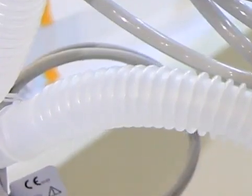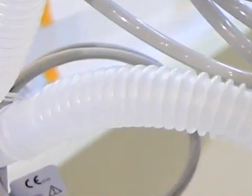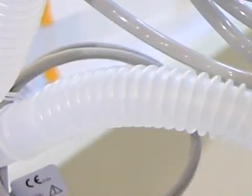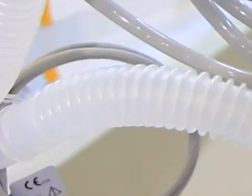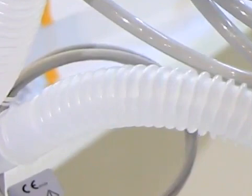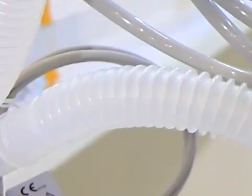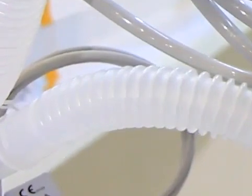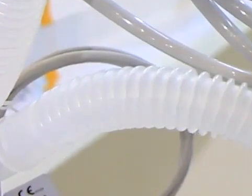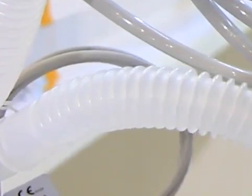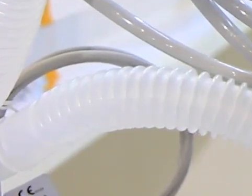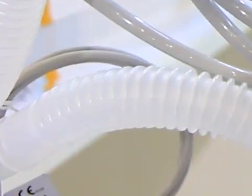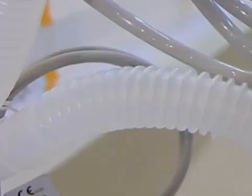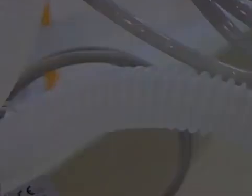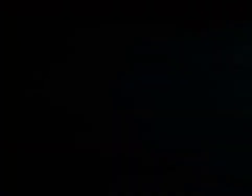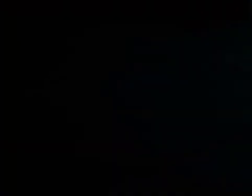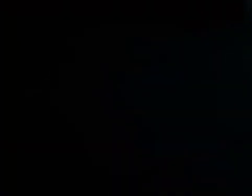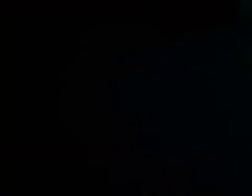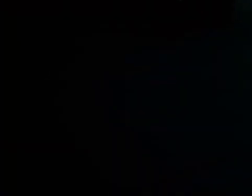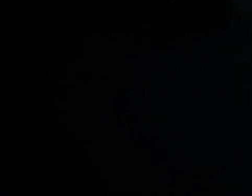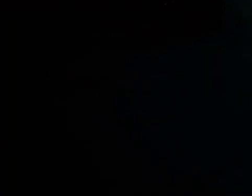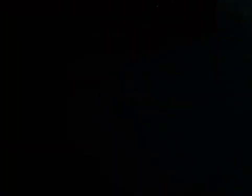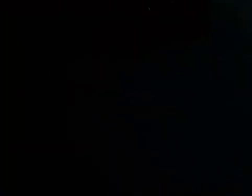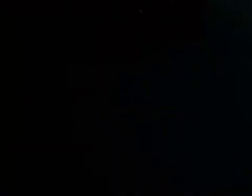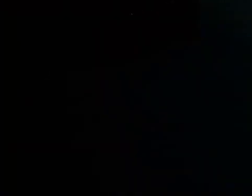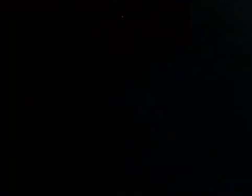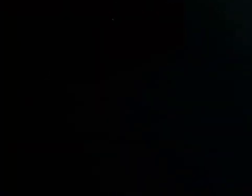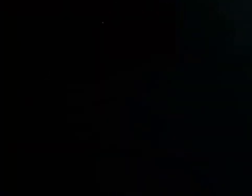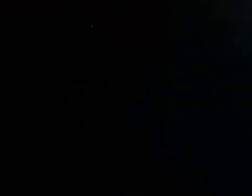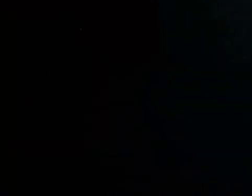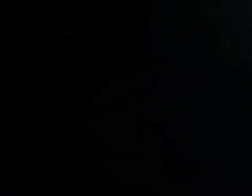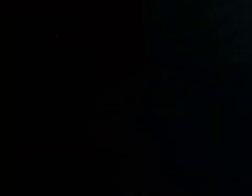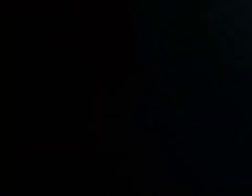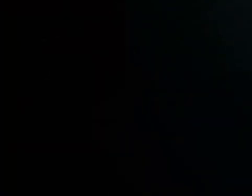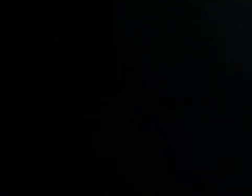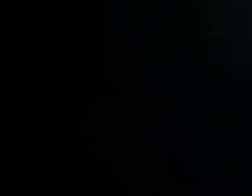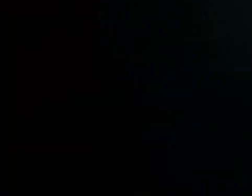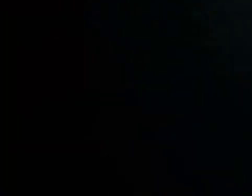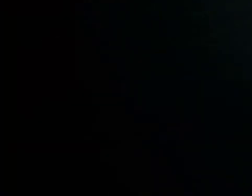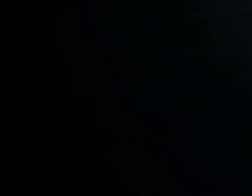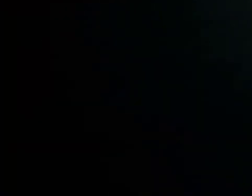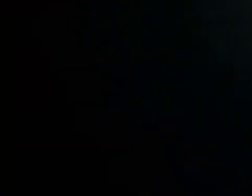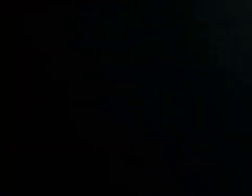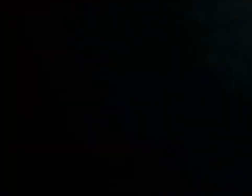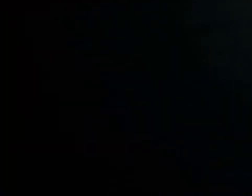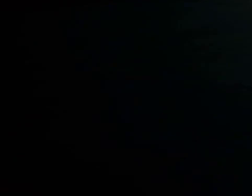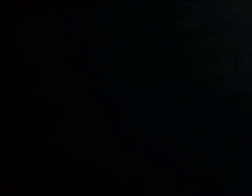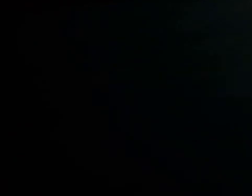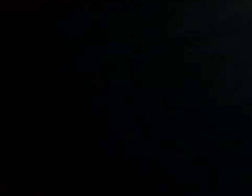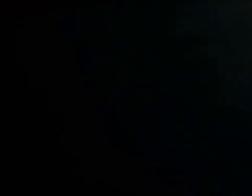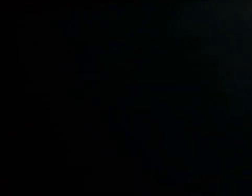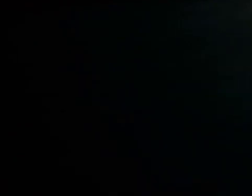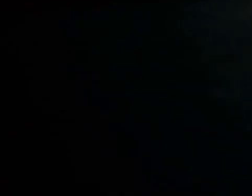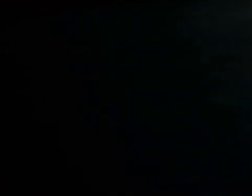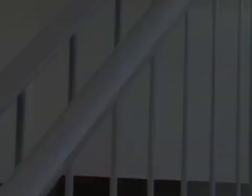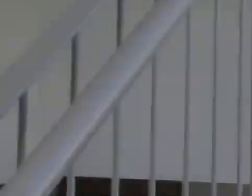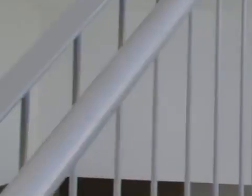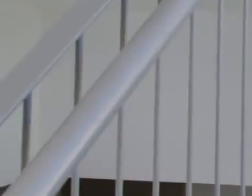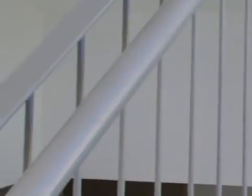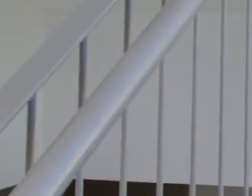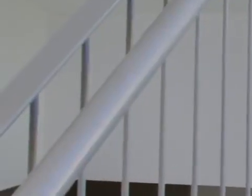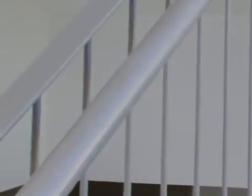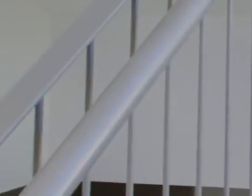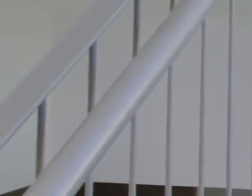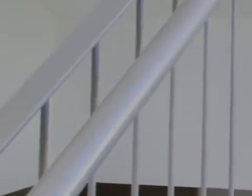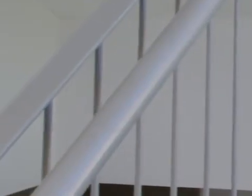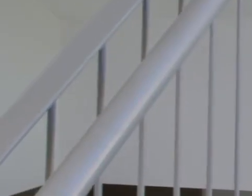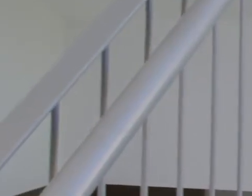putting Chris back on a breathing tube. He went home later that night with a heavy heart, And when Dr. Ebersol returned the next morning, a